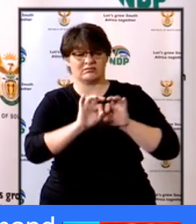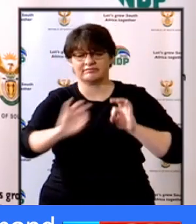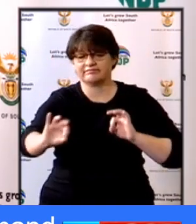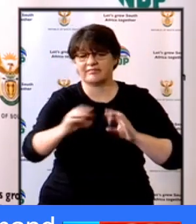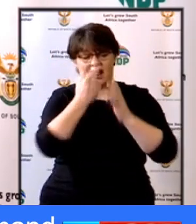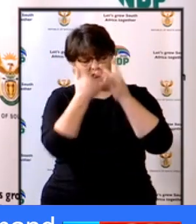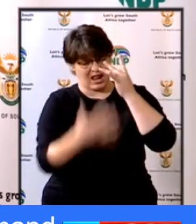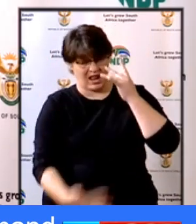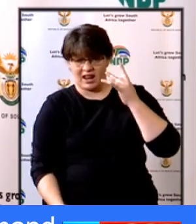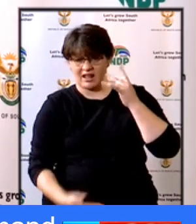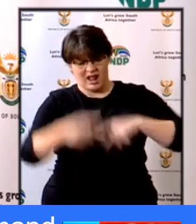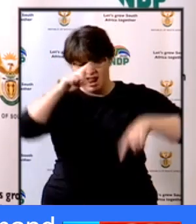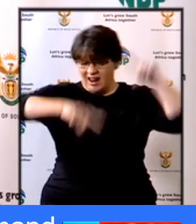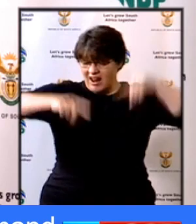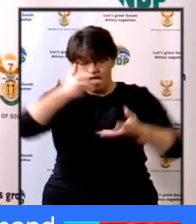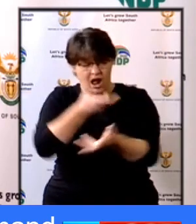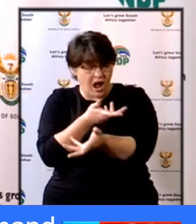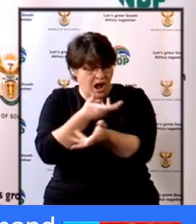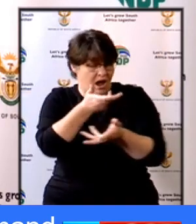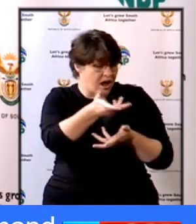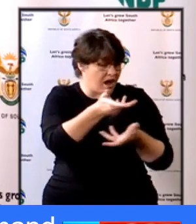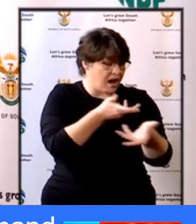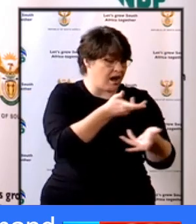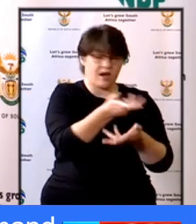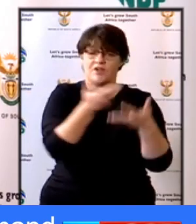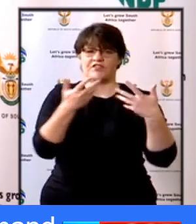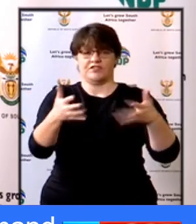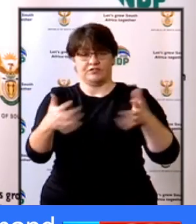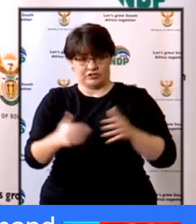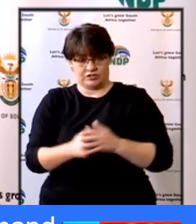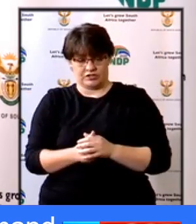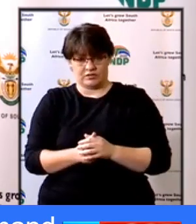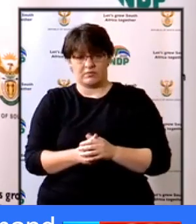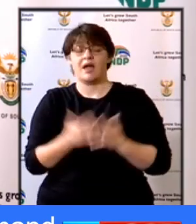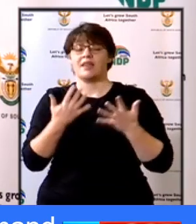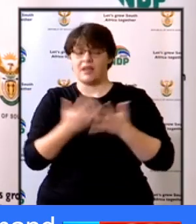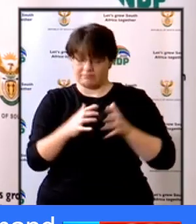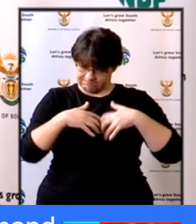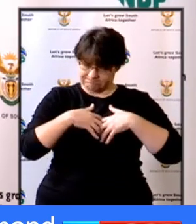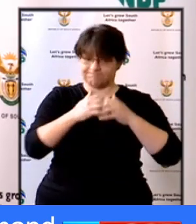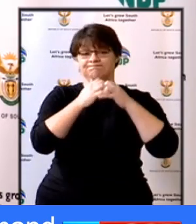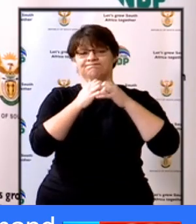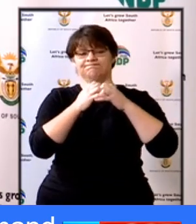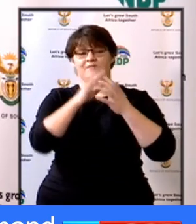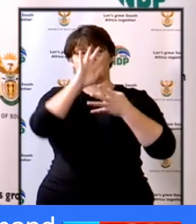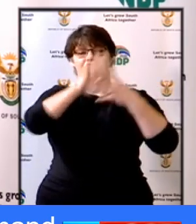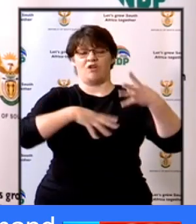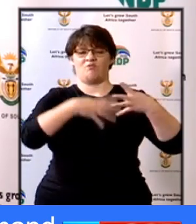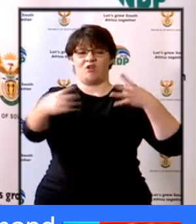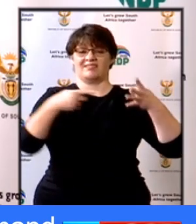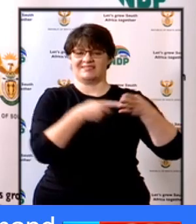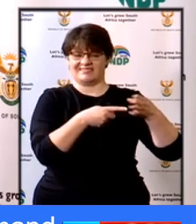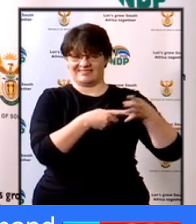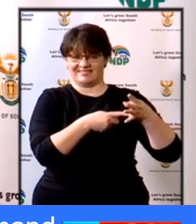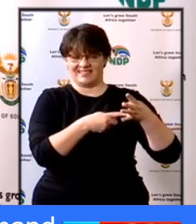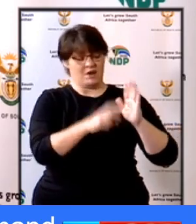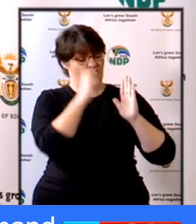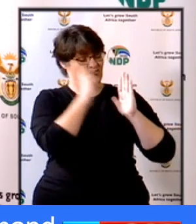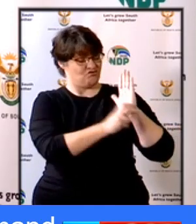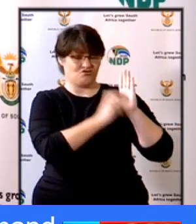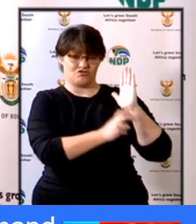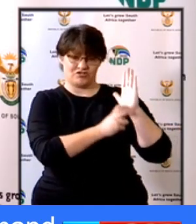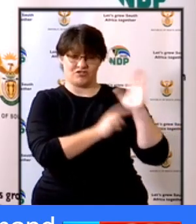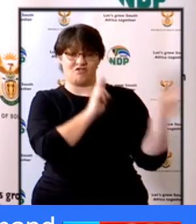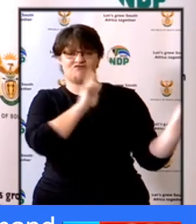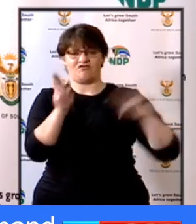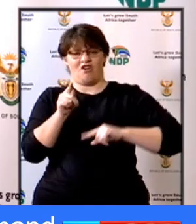them. And in this, we've now developed some draft frameworks or compacts, which the regulations